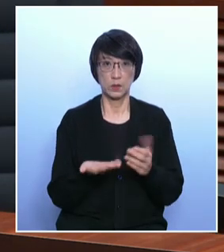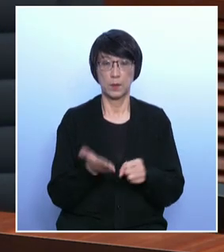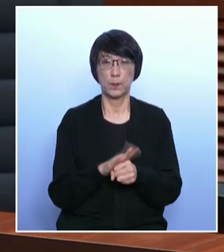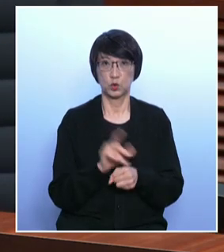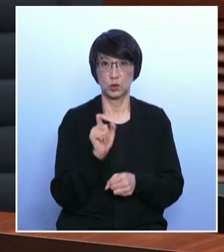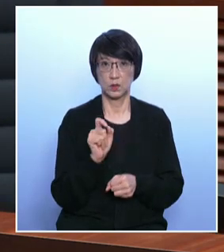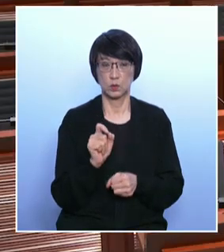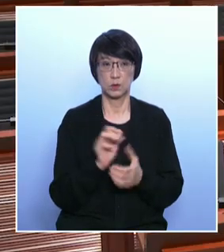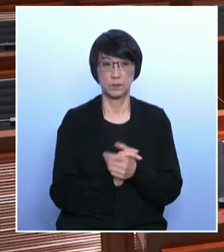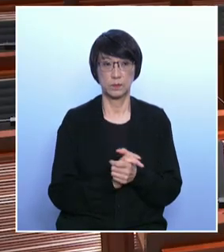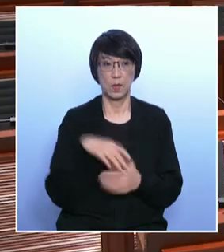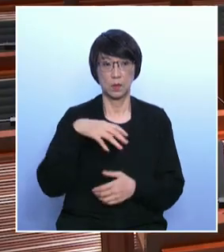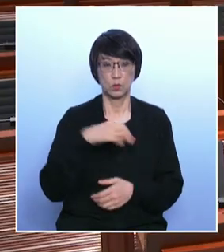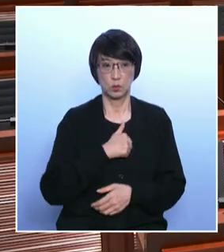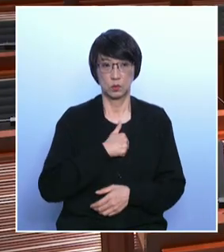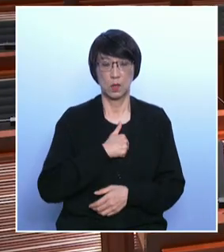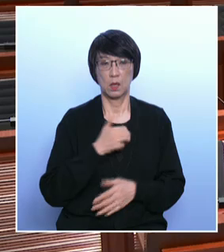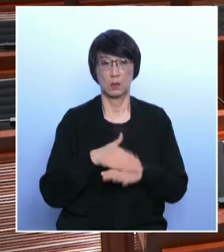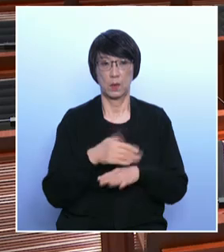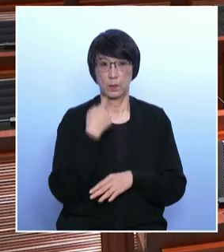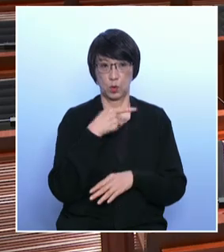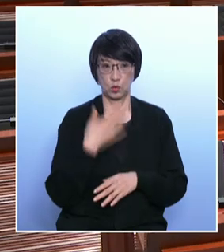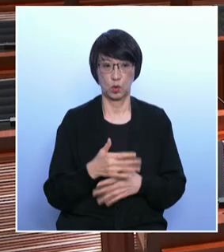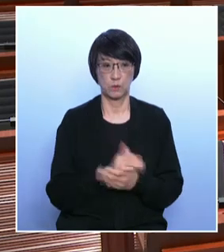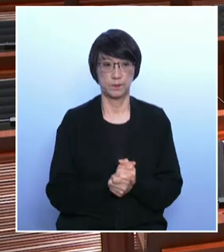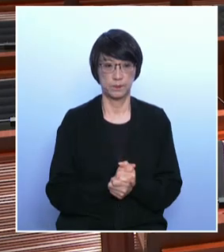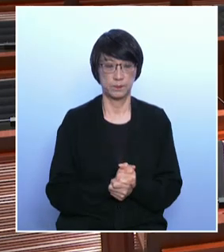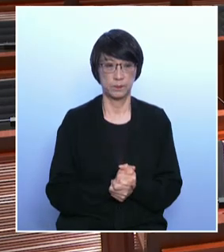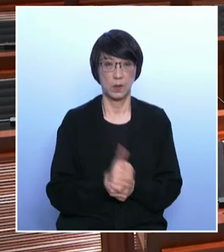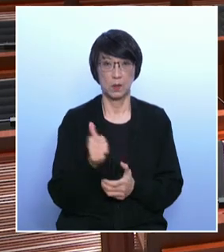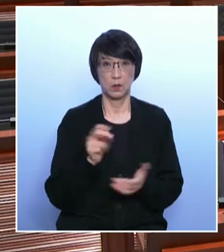relevant spaces set aside for these purposes during the interim.